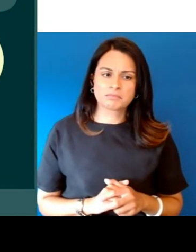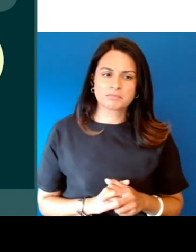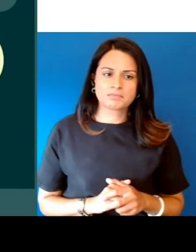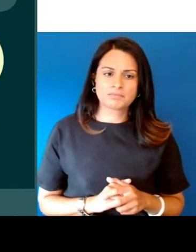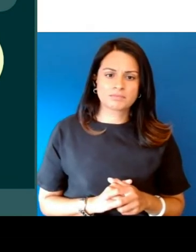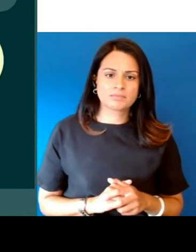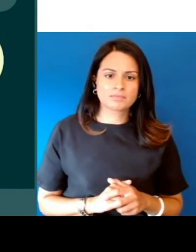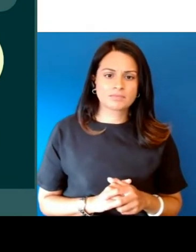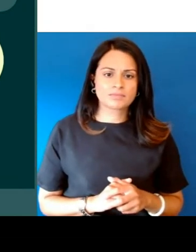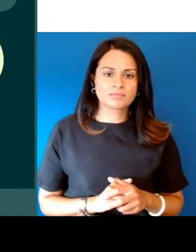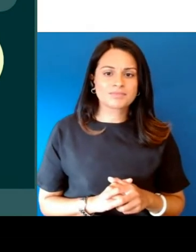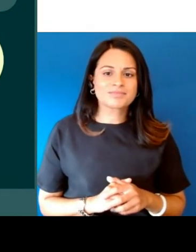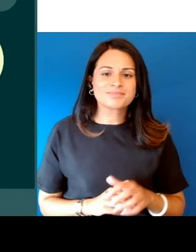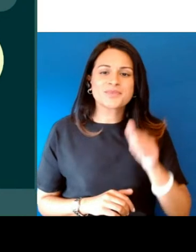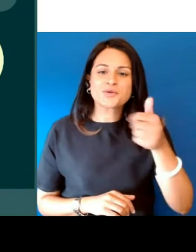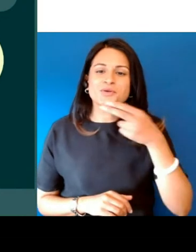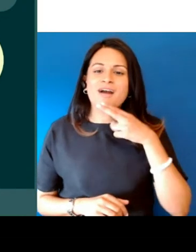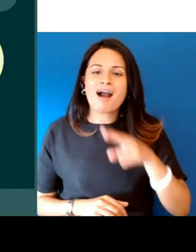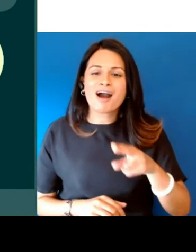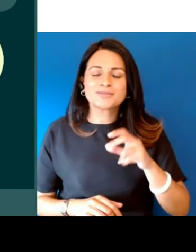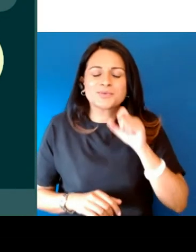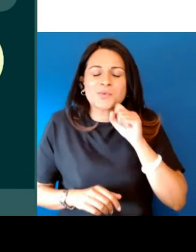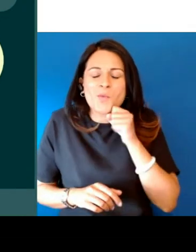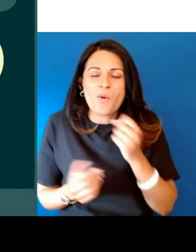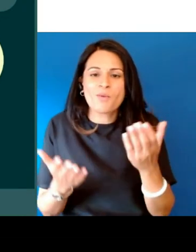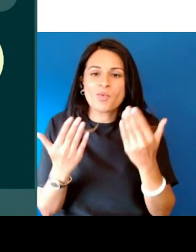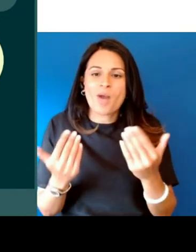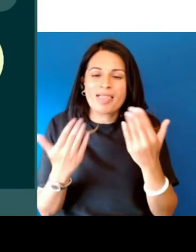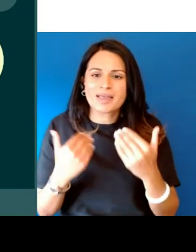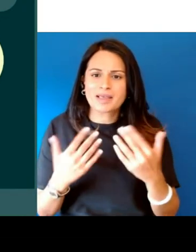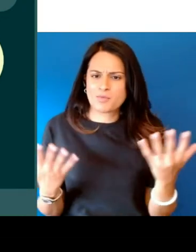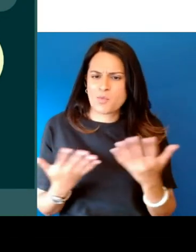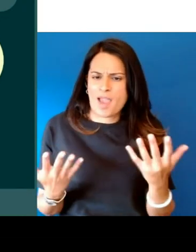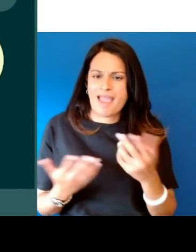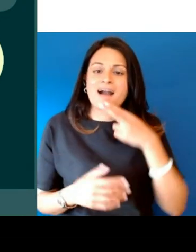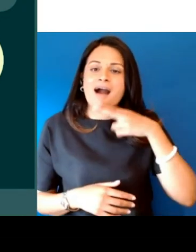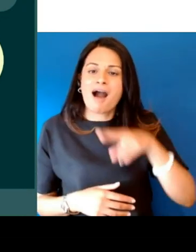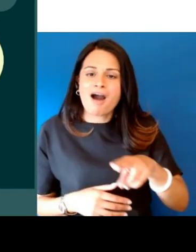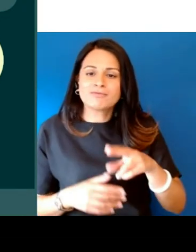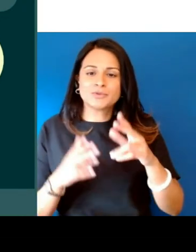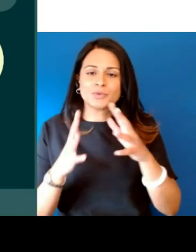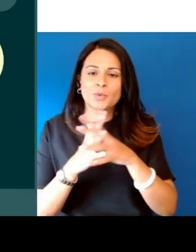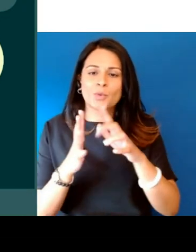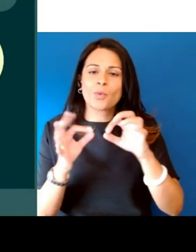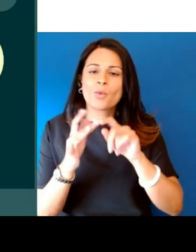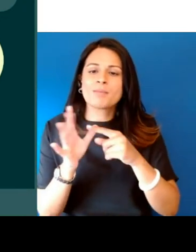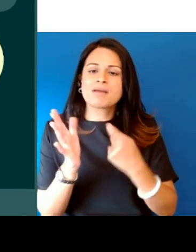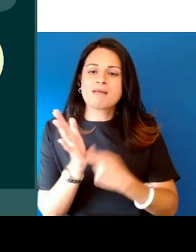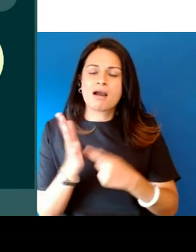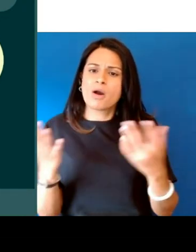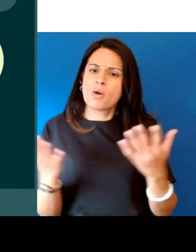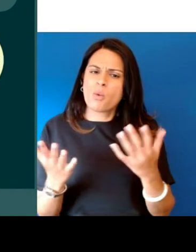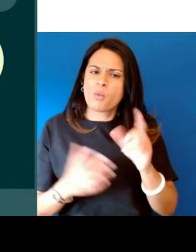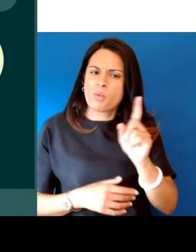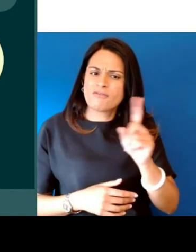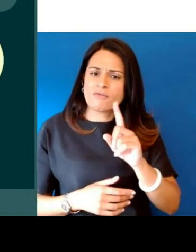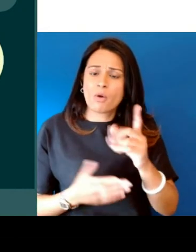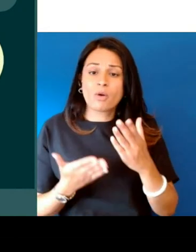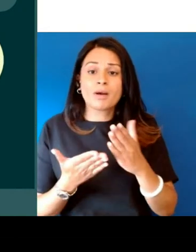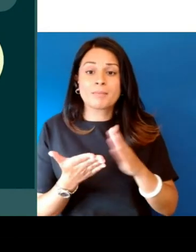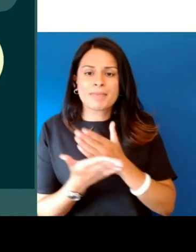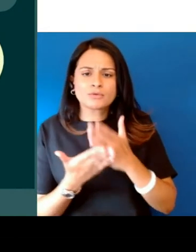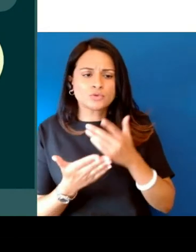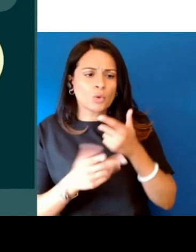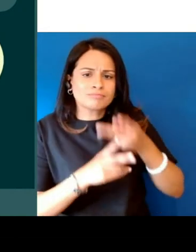good afternoon and a warm welcome to this afternoon's webinar on managing the needs of the allergic patient a